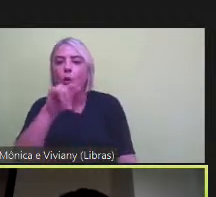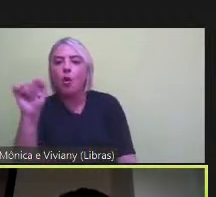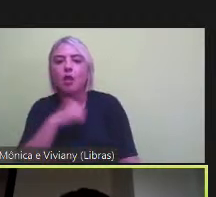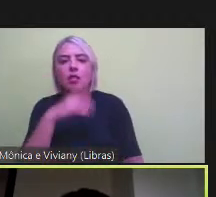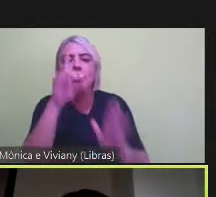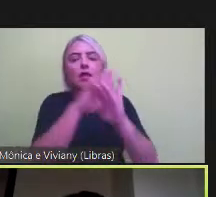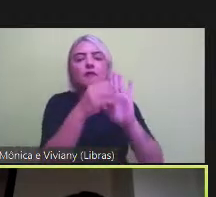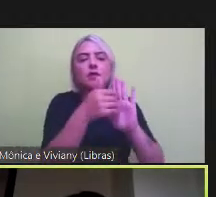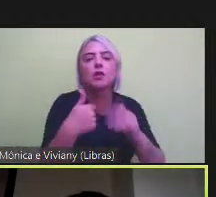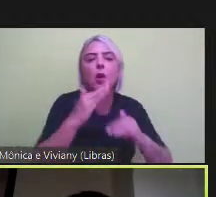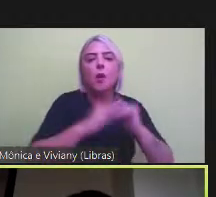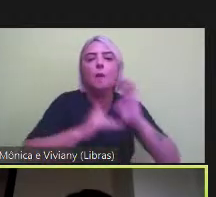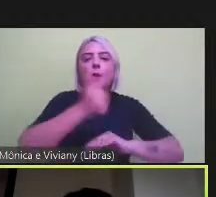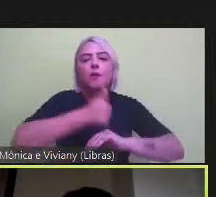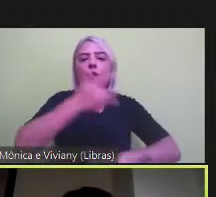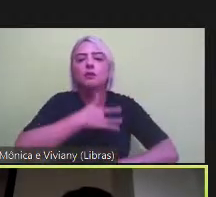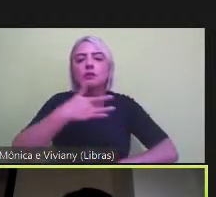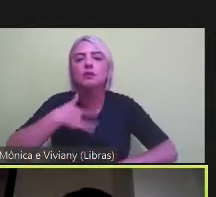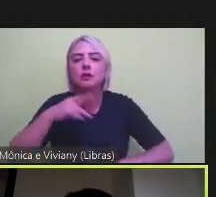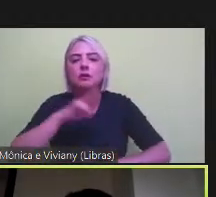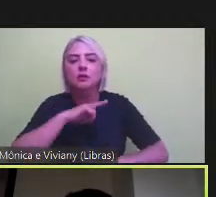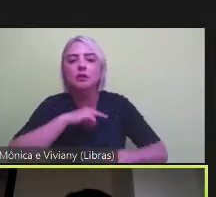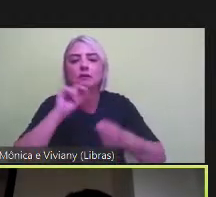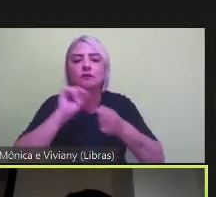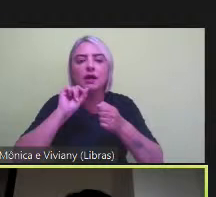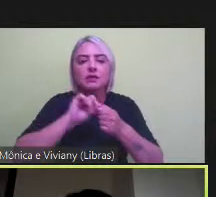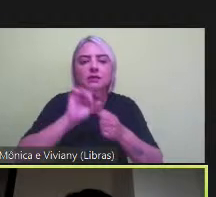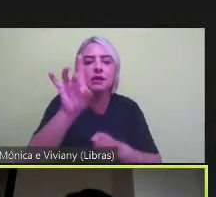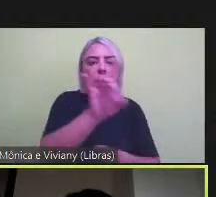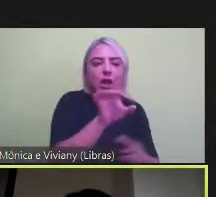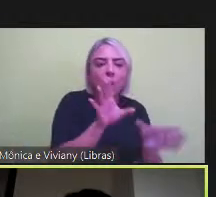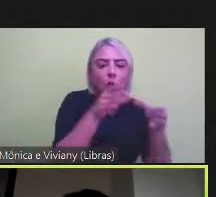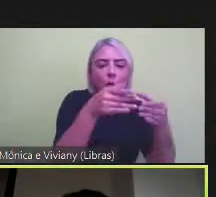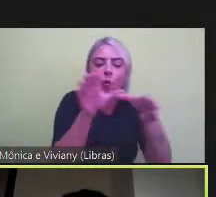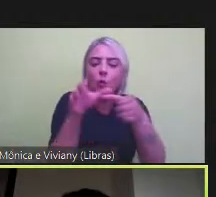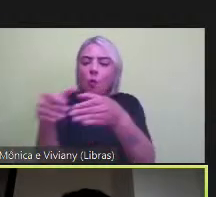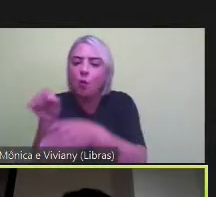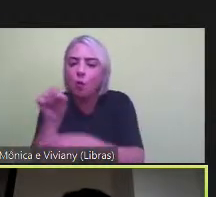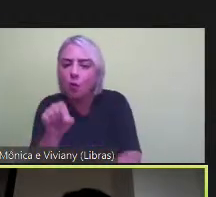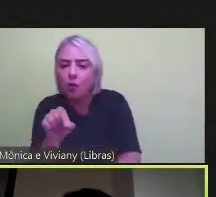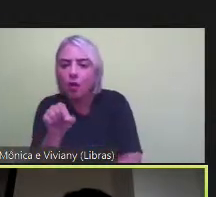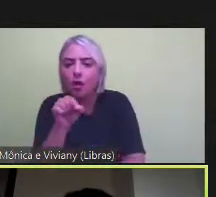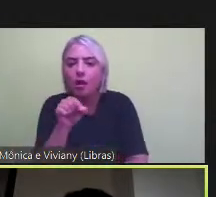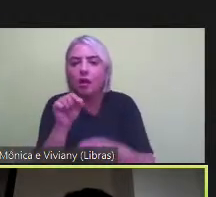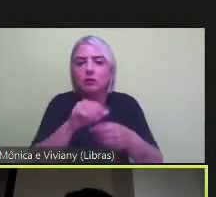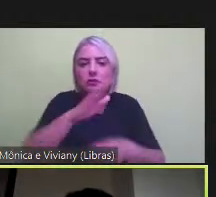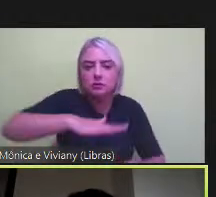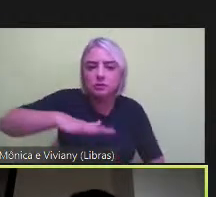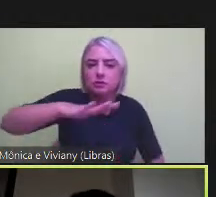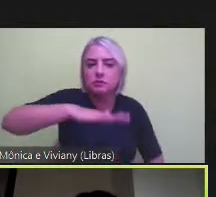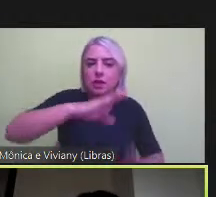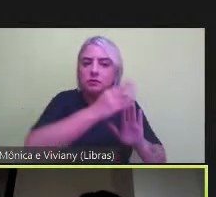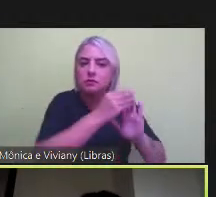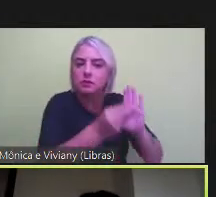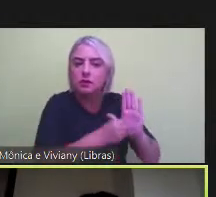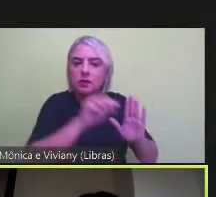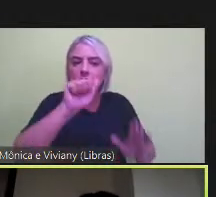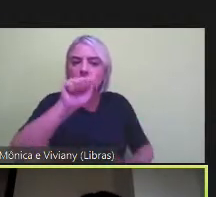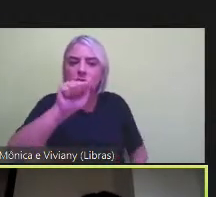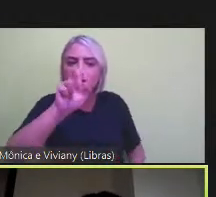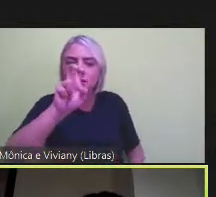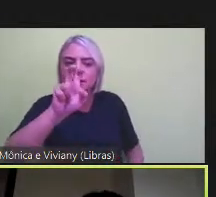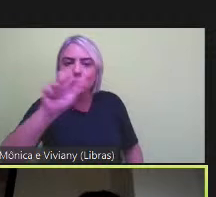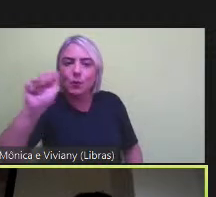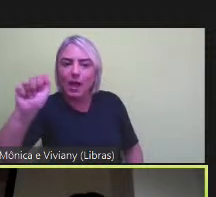defines the different professionals must do in each in each of the steps of the model